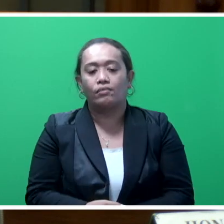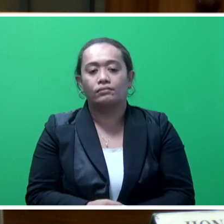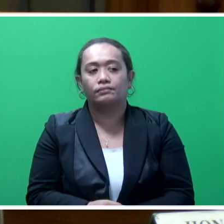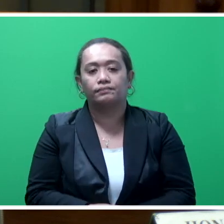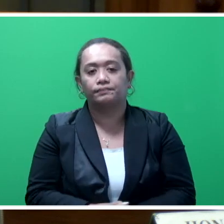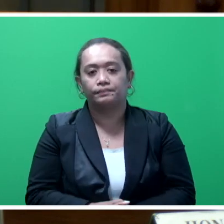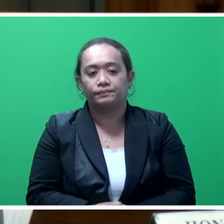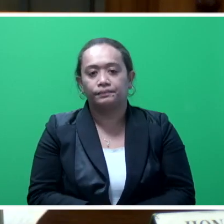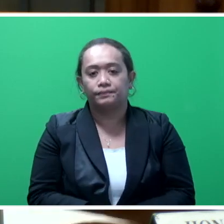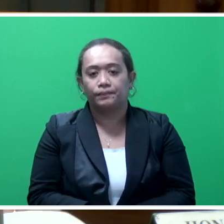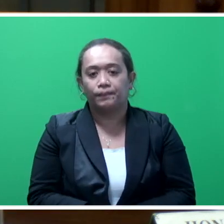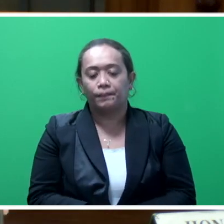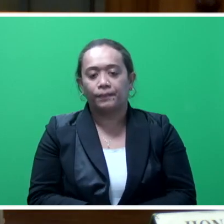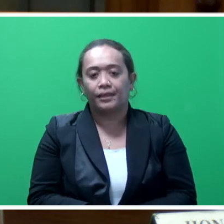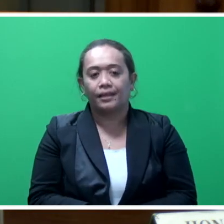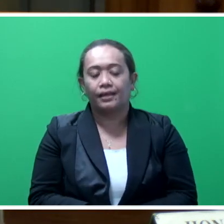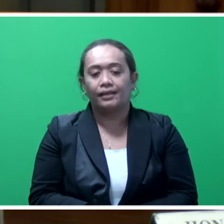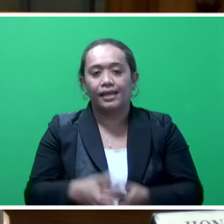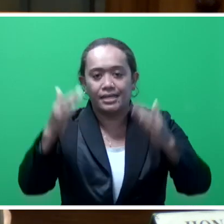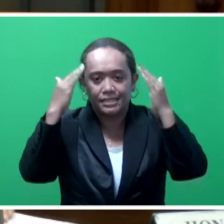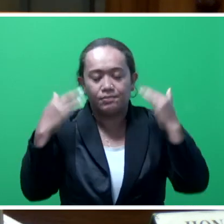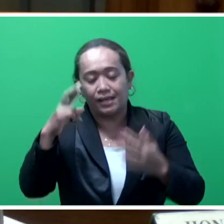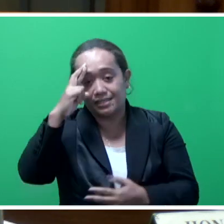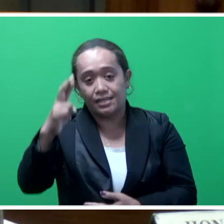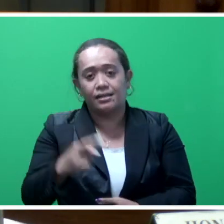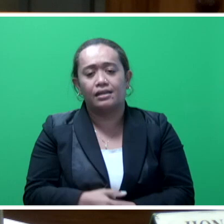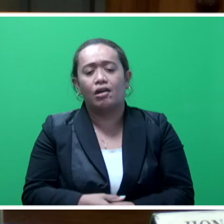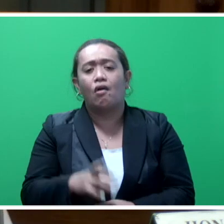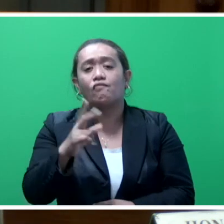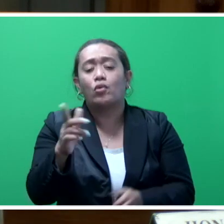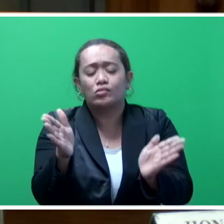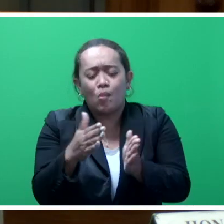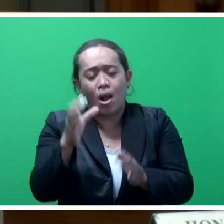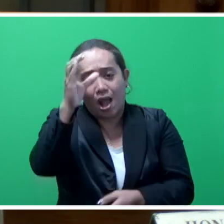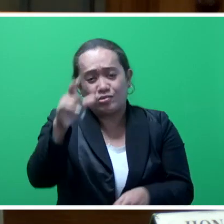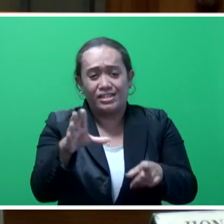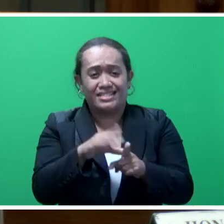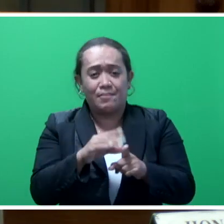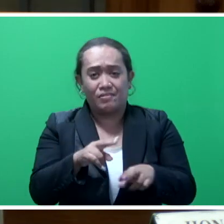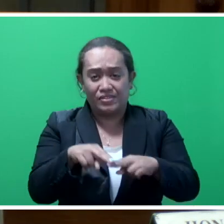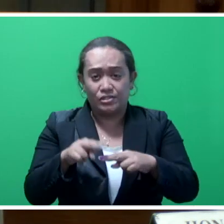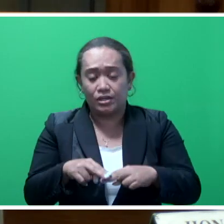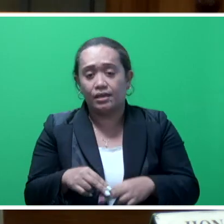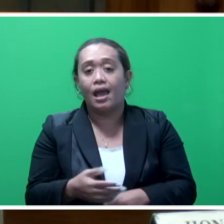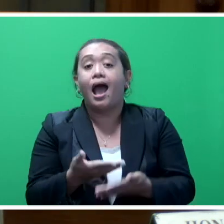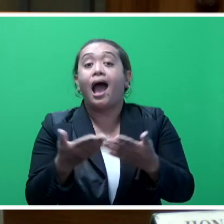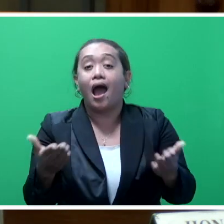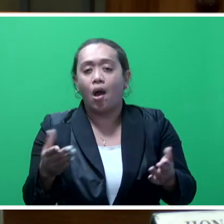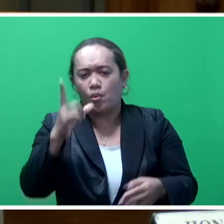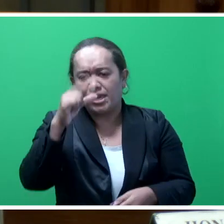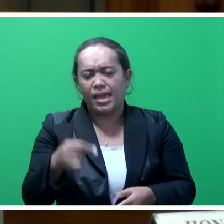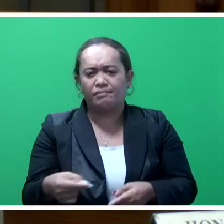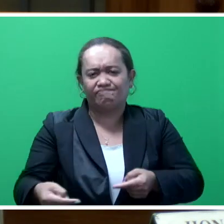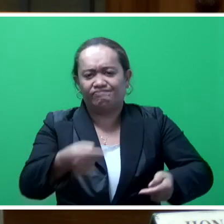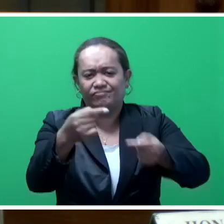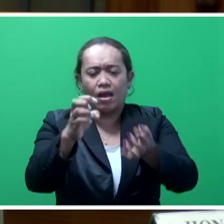Speaker said. Mr. Speaker said, so in the longer run, for smaller countries like Fiji, we can have a competitive edge in the export